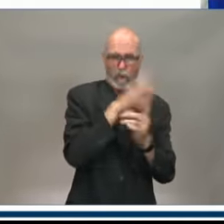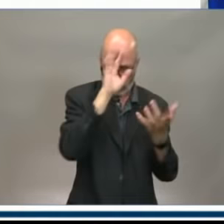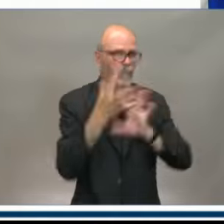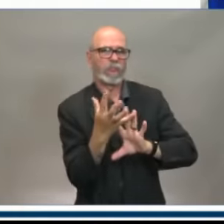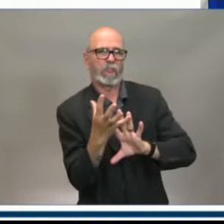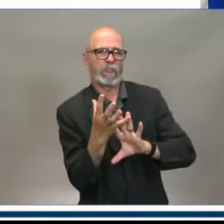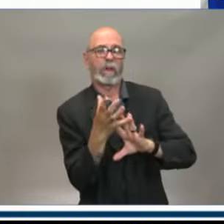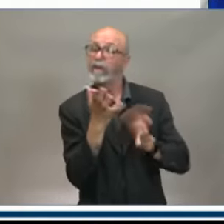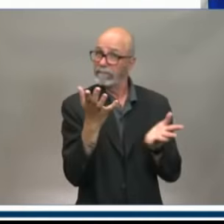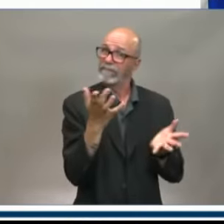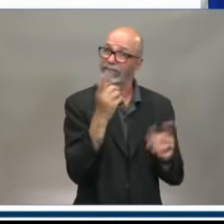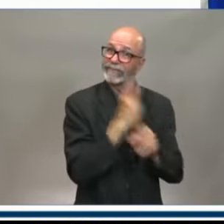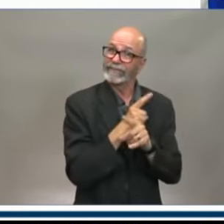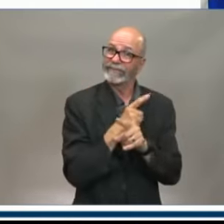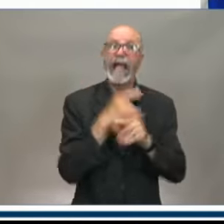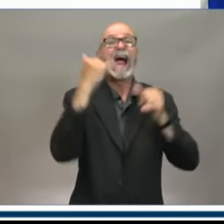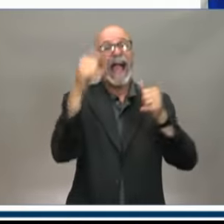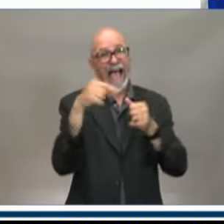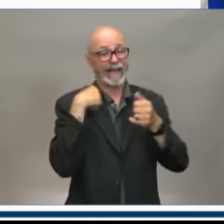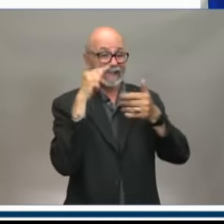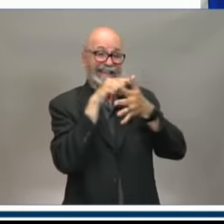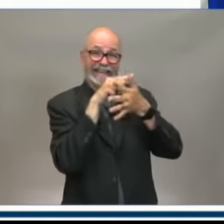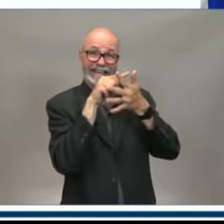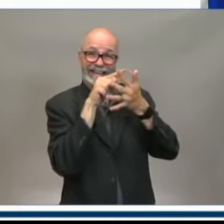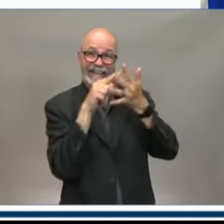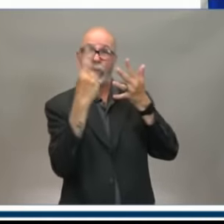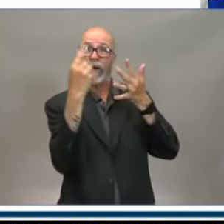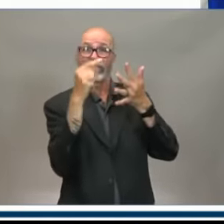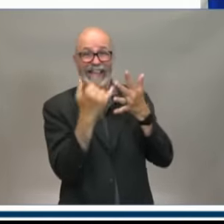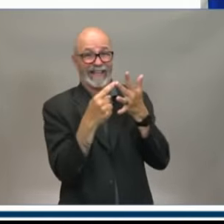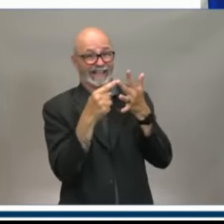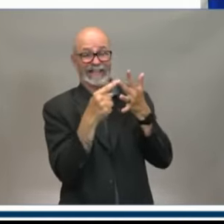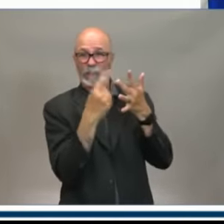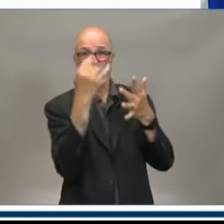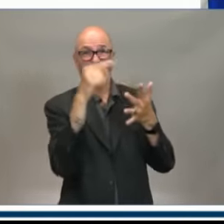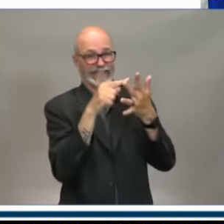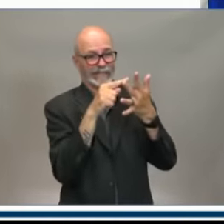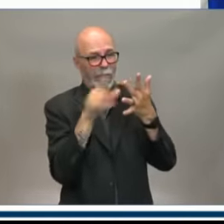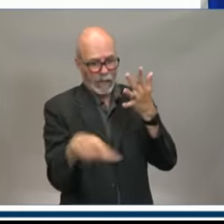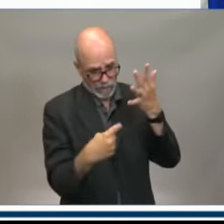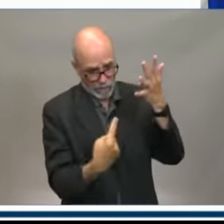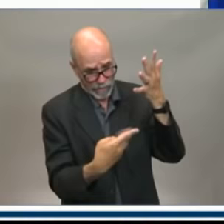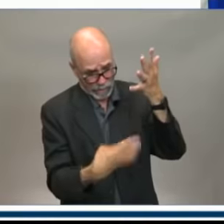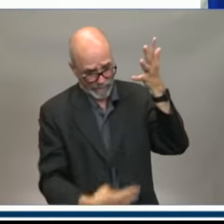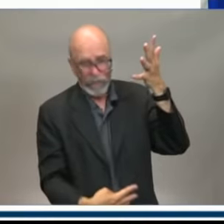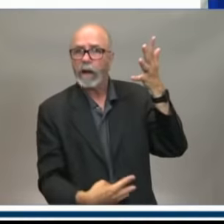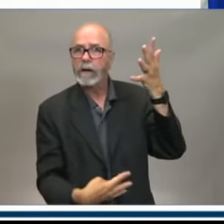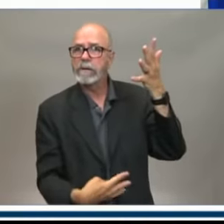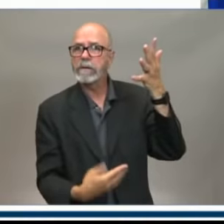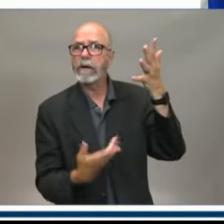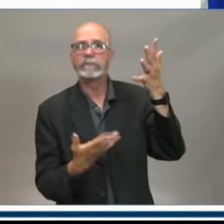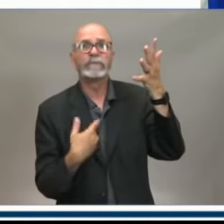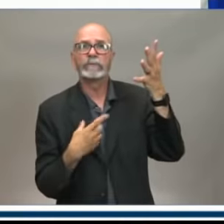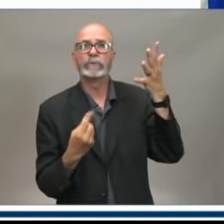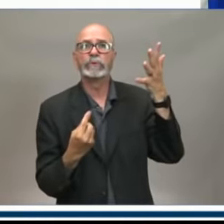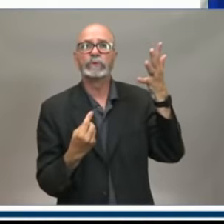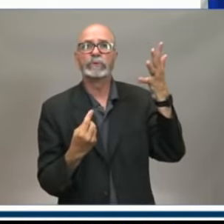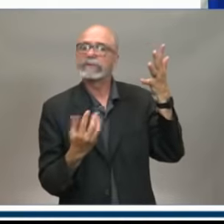a requirement that they have two or more. Do you have any concerns about the reliability of the test results that will come from